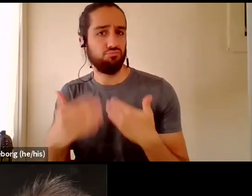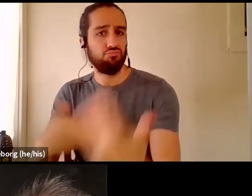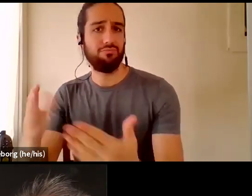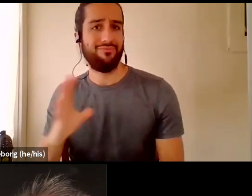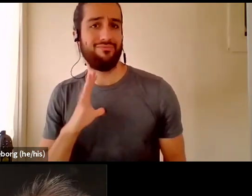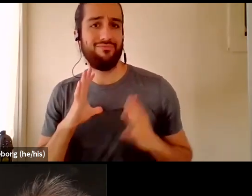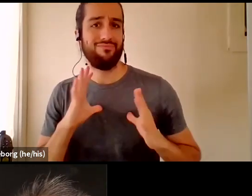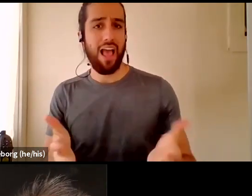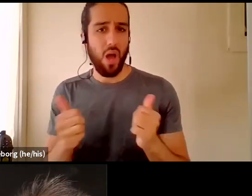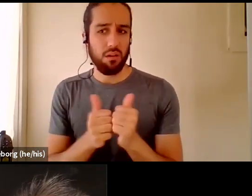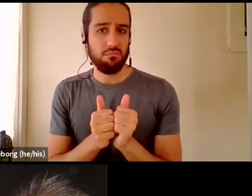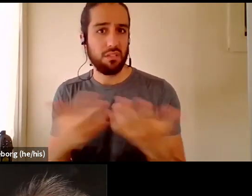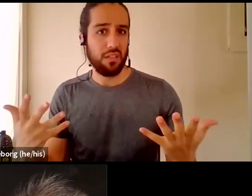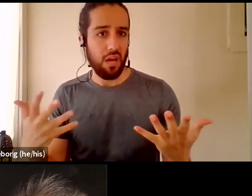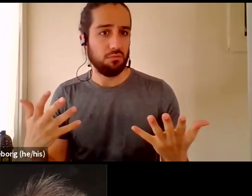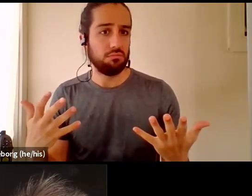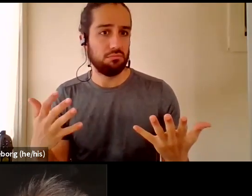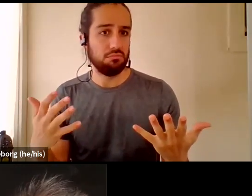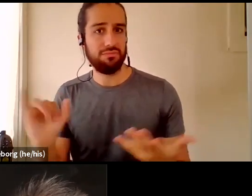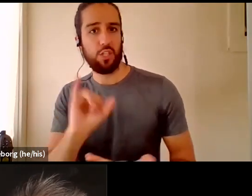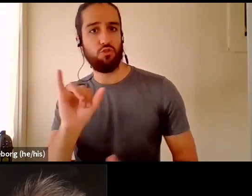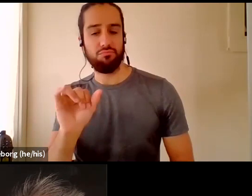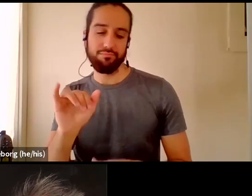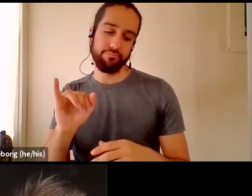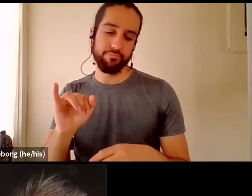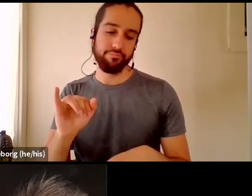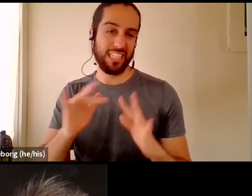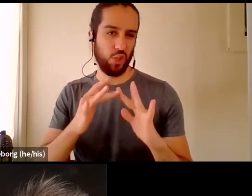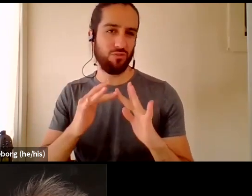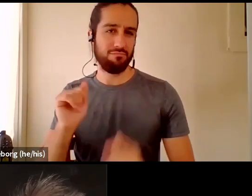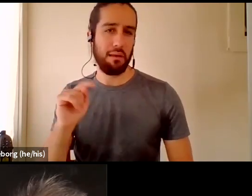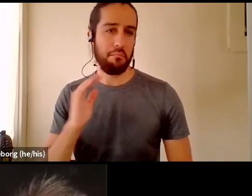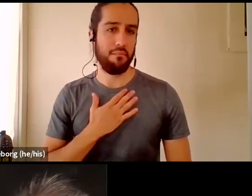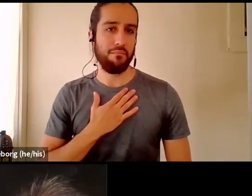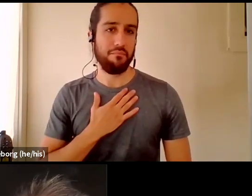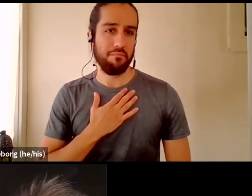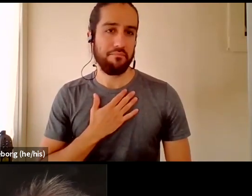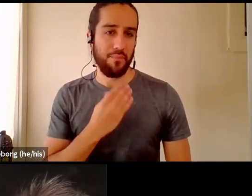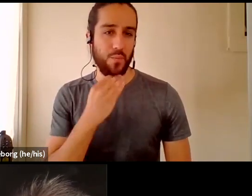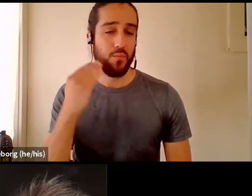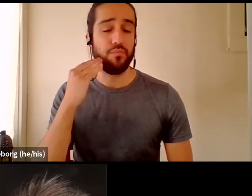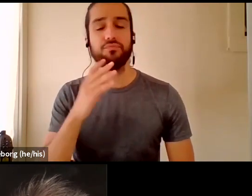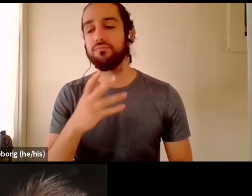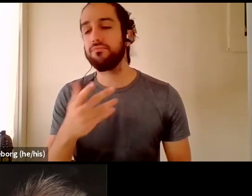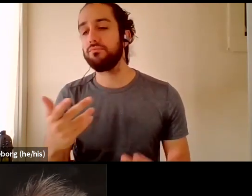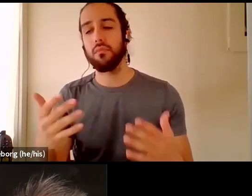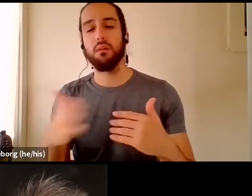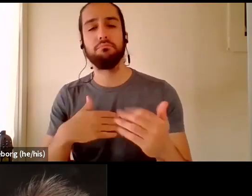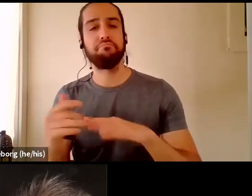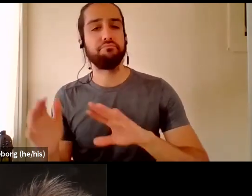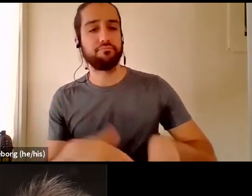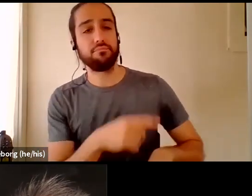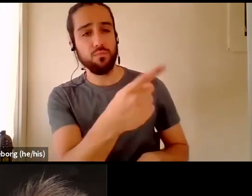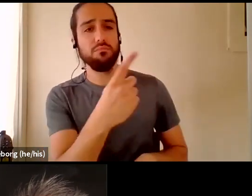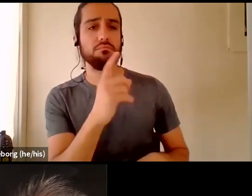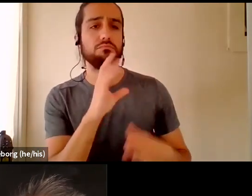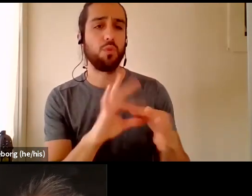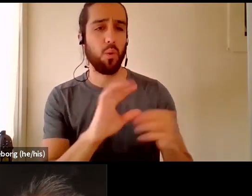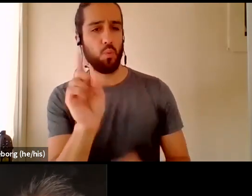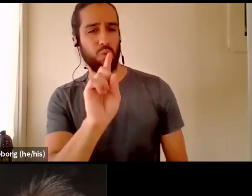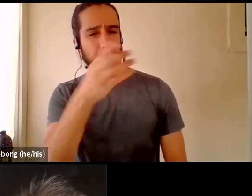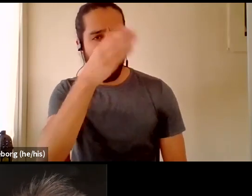But that was a whole lot of, but when you're talking about where's the God, where's the spirit in the work, is, I think it also goes back to what you're